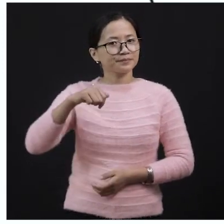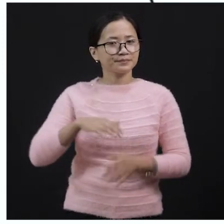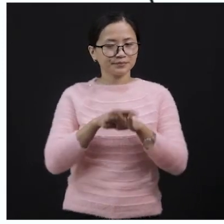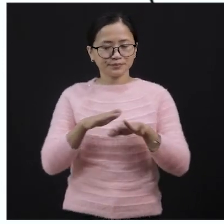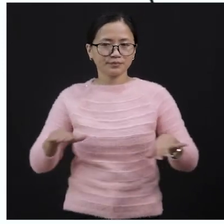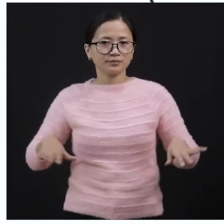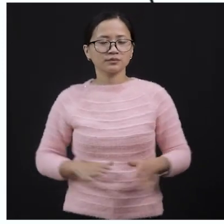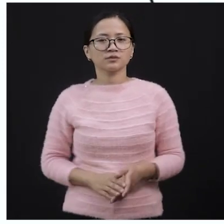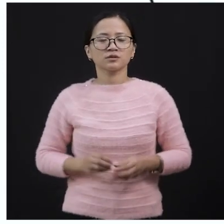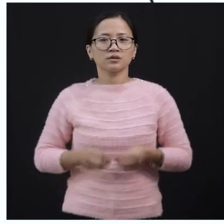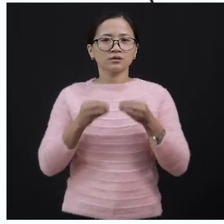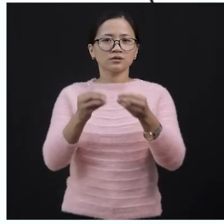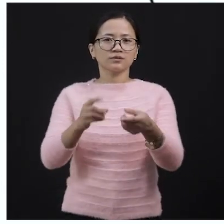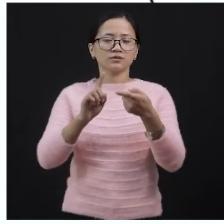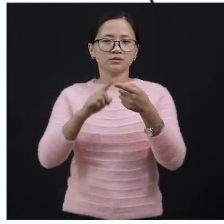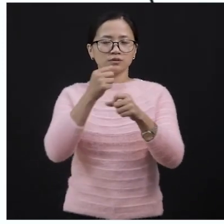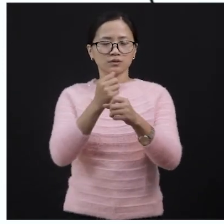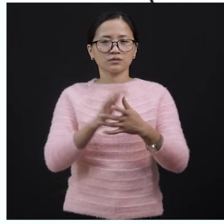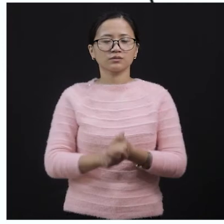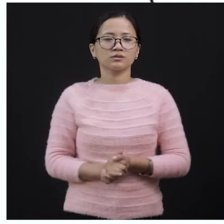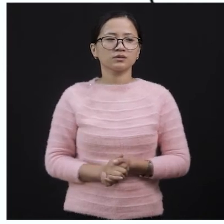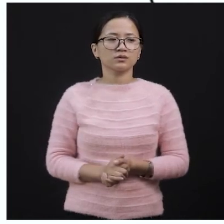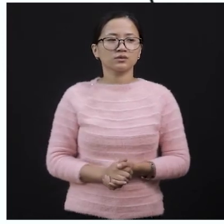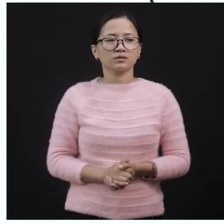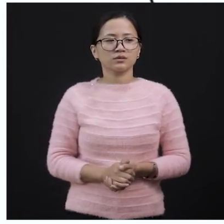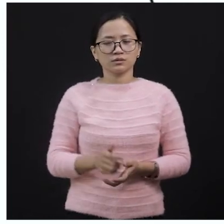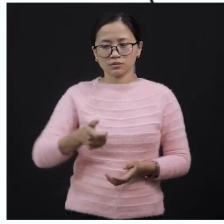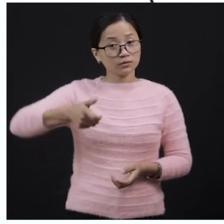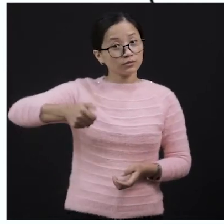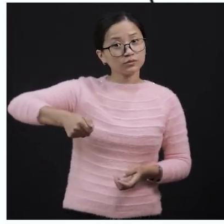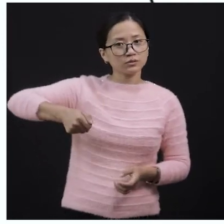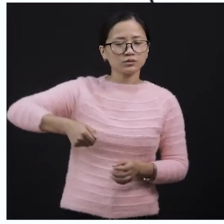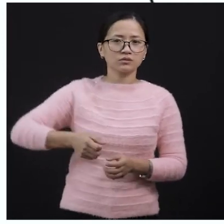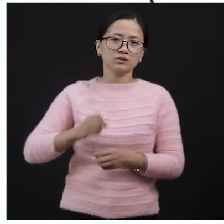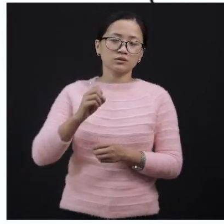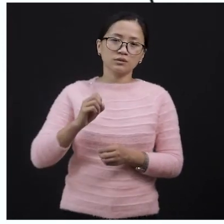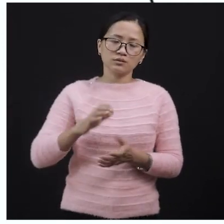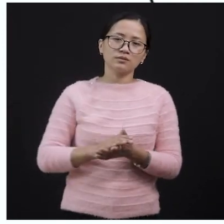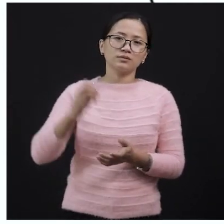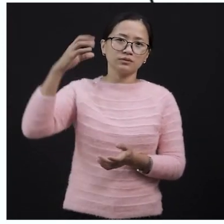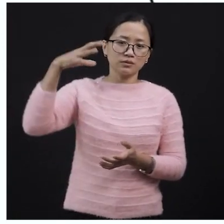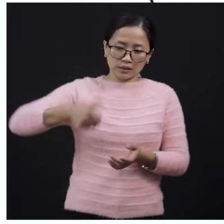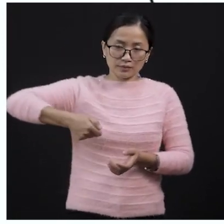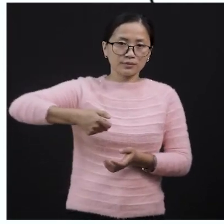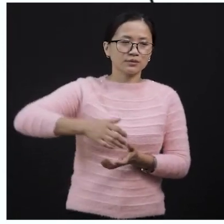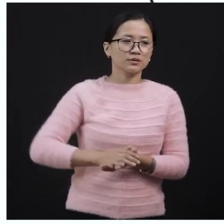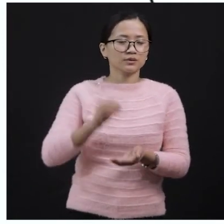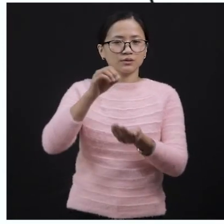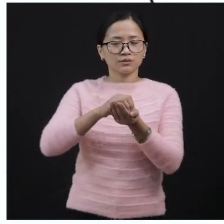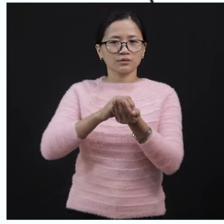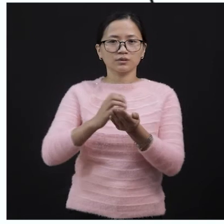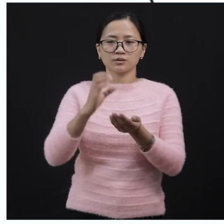students, I have given an example here. We have a torchlight here, right? And then I've placed